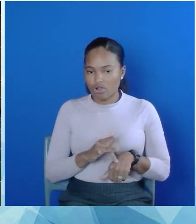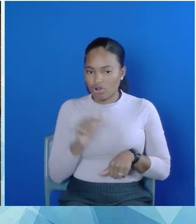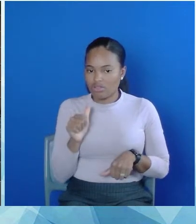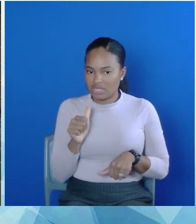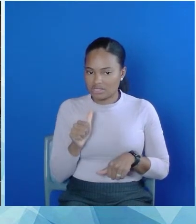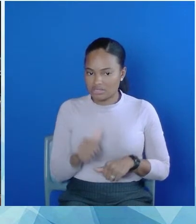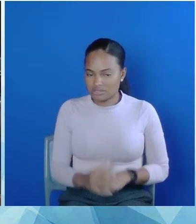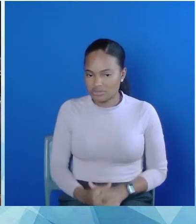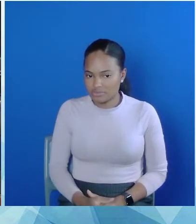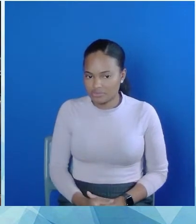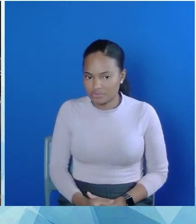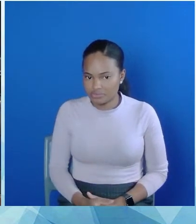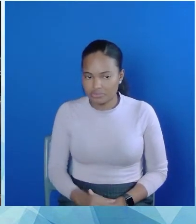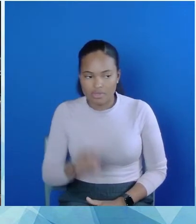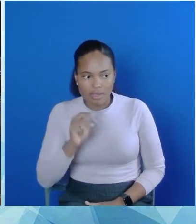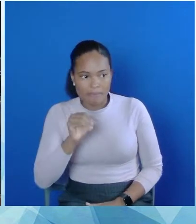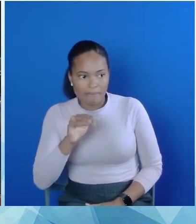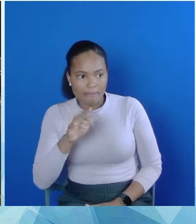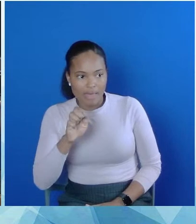Okay.